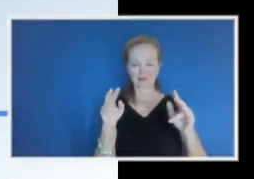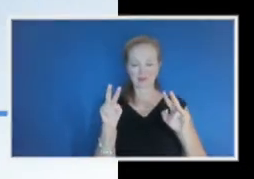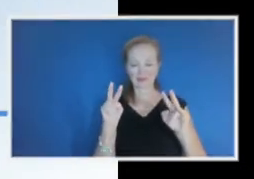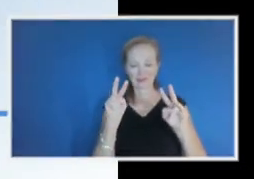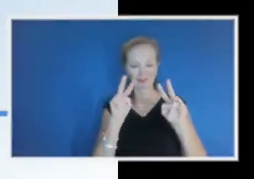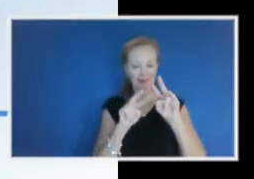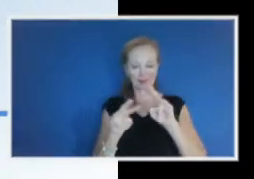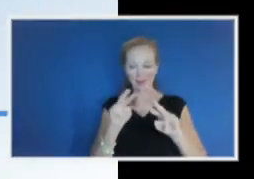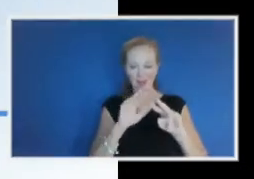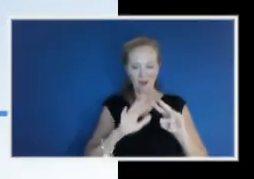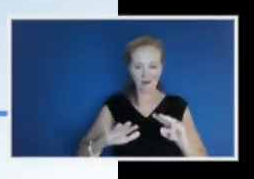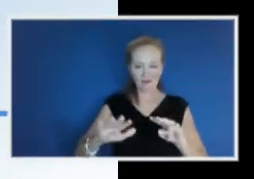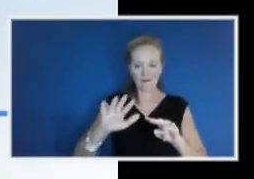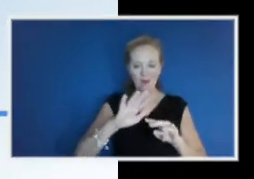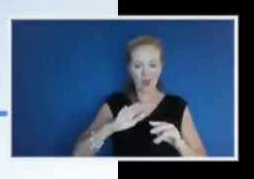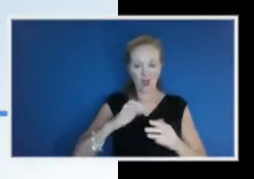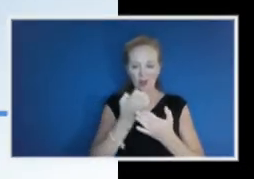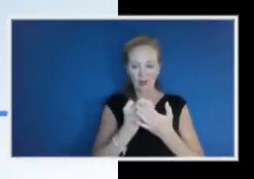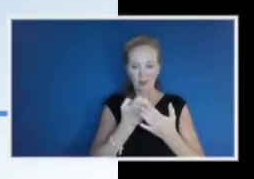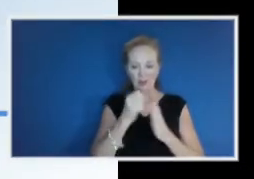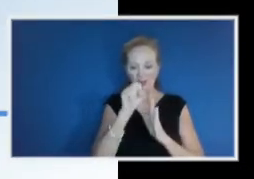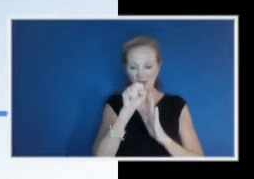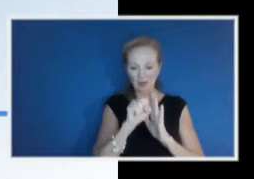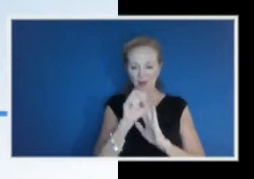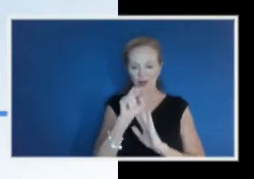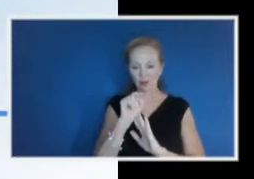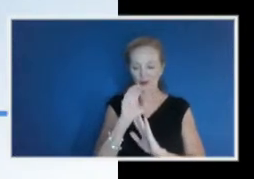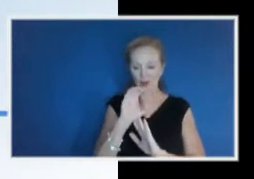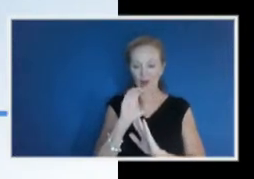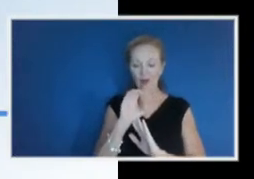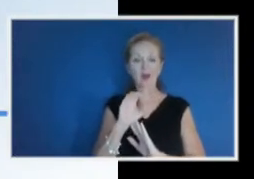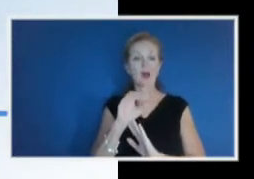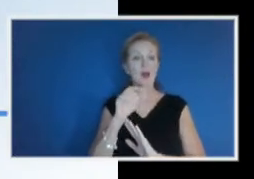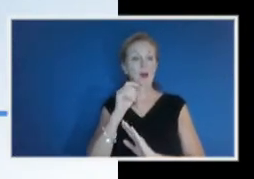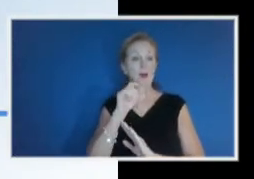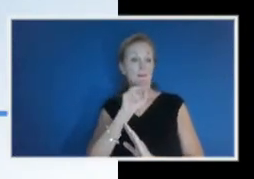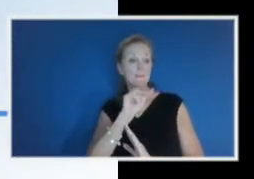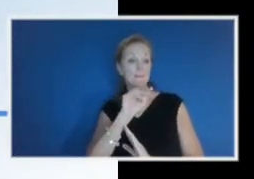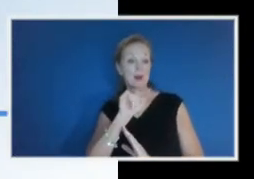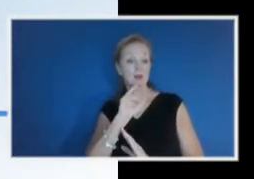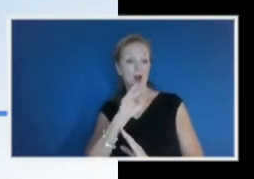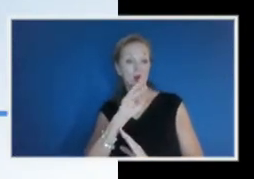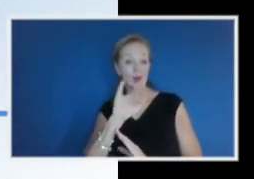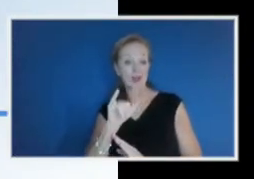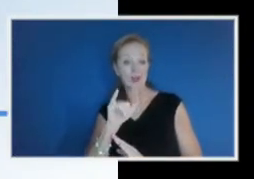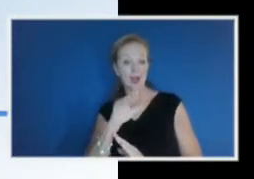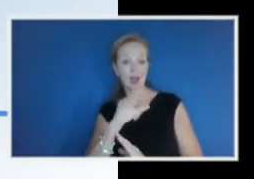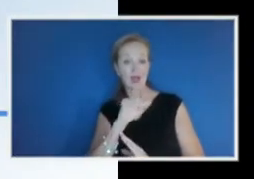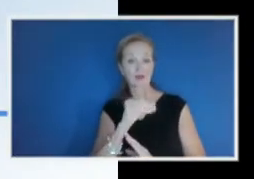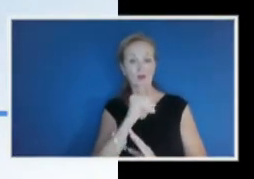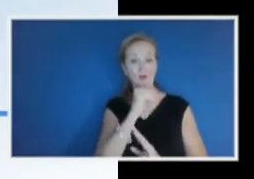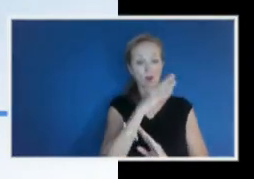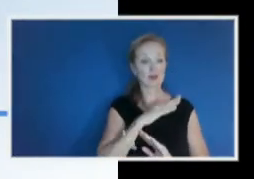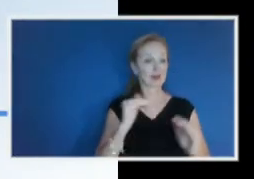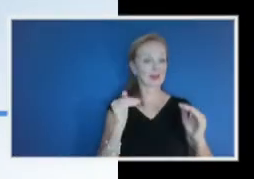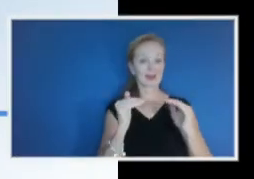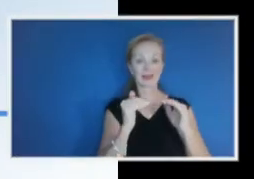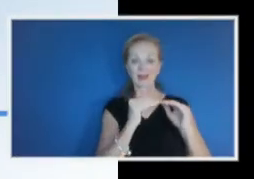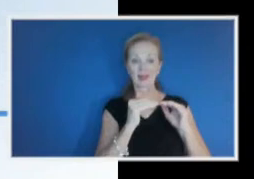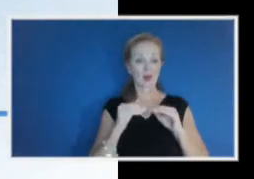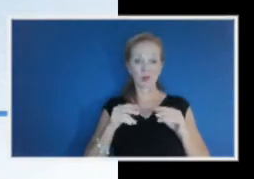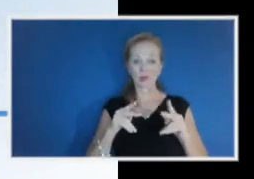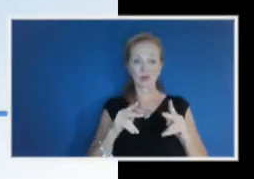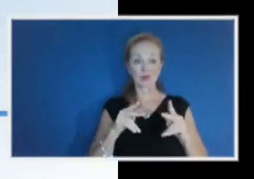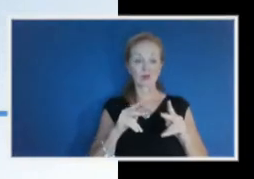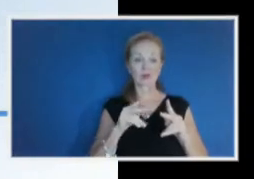economy in the state of North Carolina, that minorities and women are not receiving equal opportunities throughout